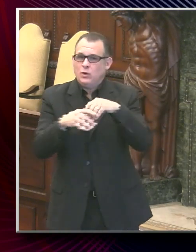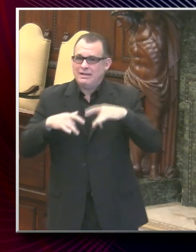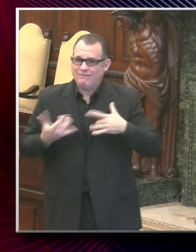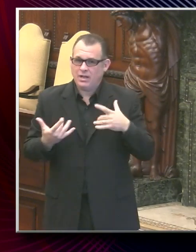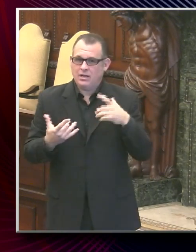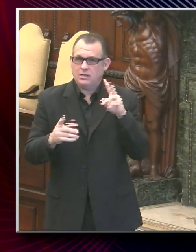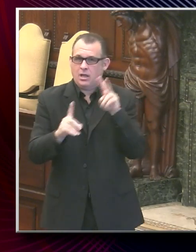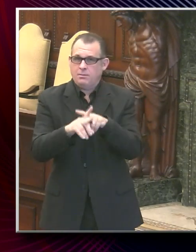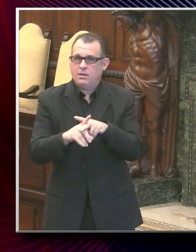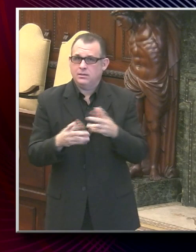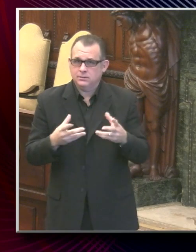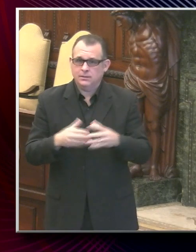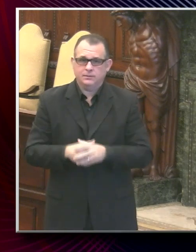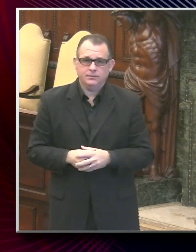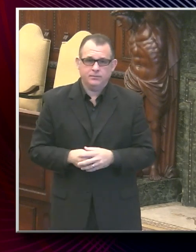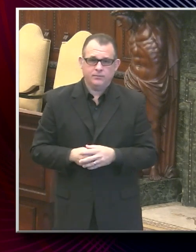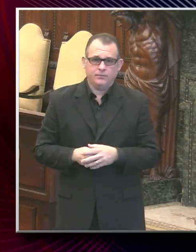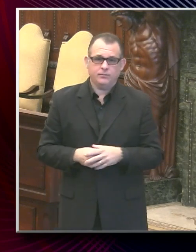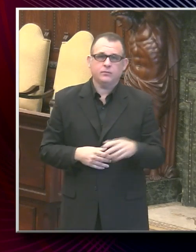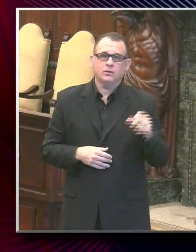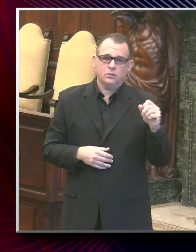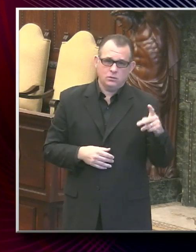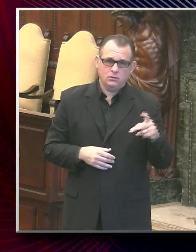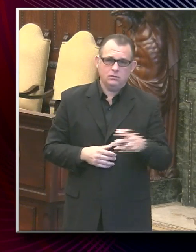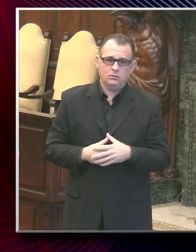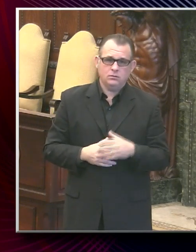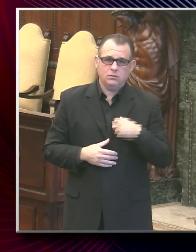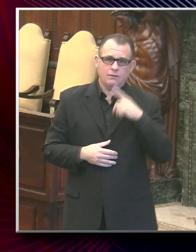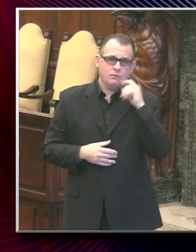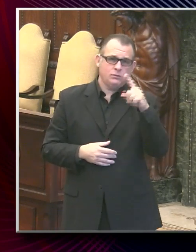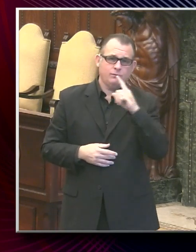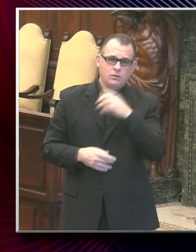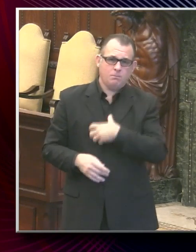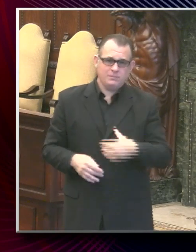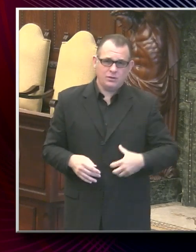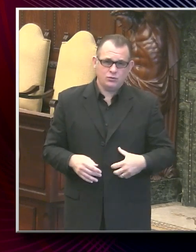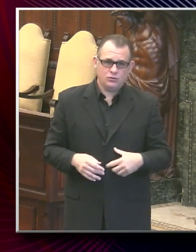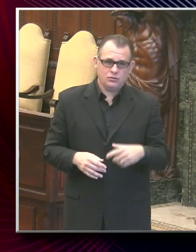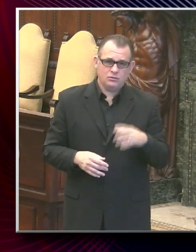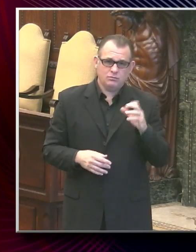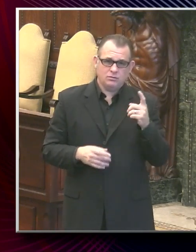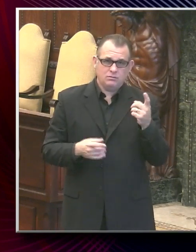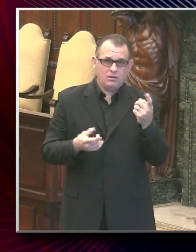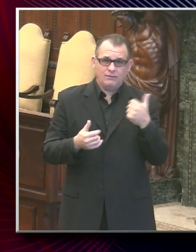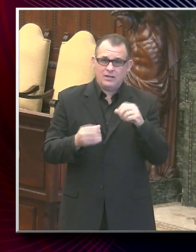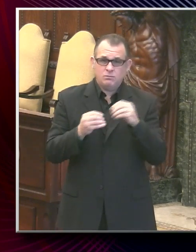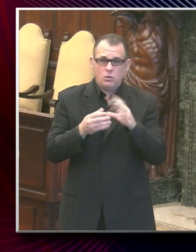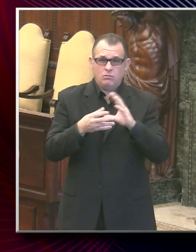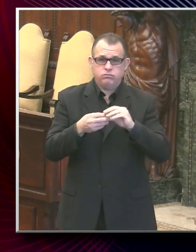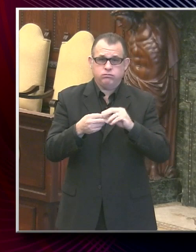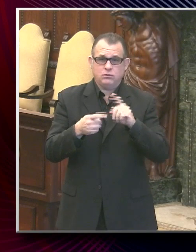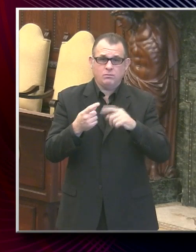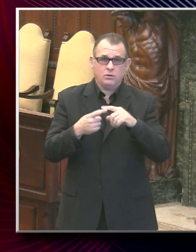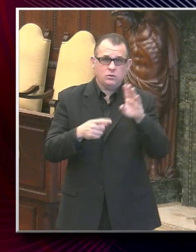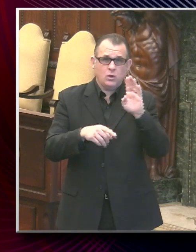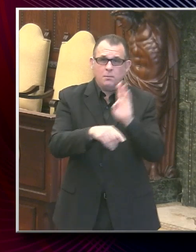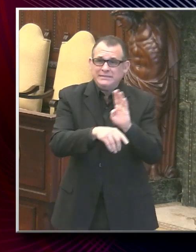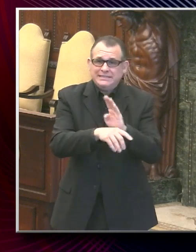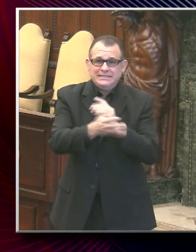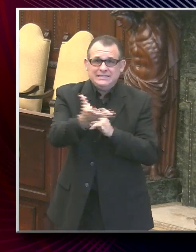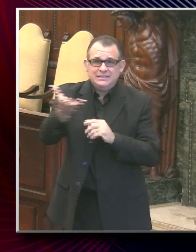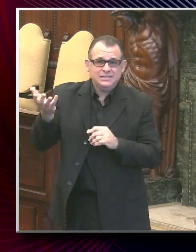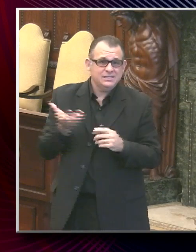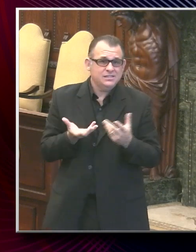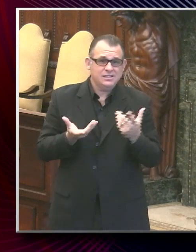And this is either for the mayor or for you, Brian. Do you have any additional words to offer to businesses operating in the tourism and events industry who are